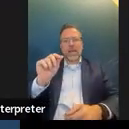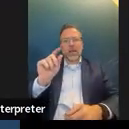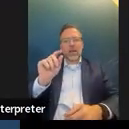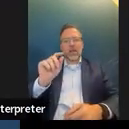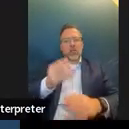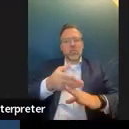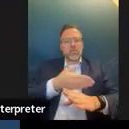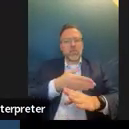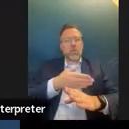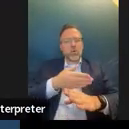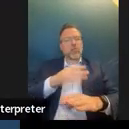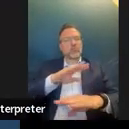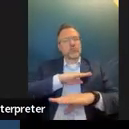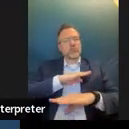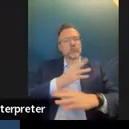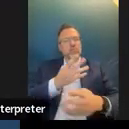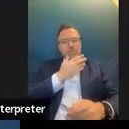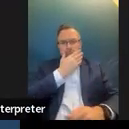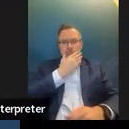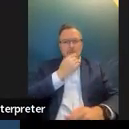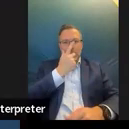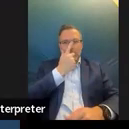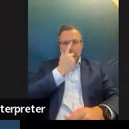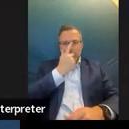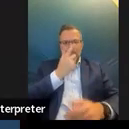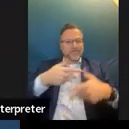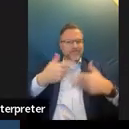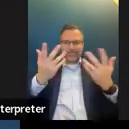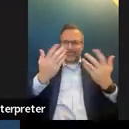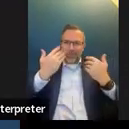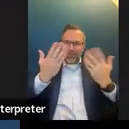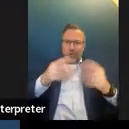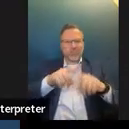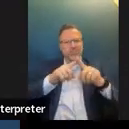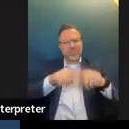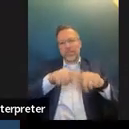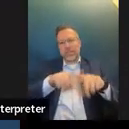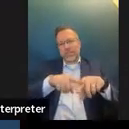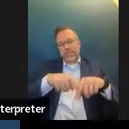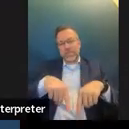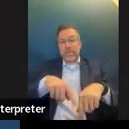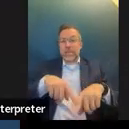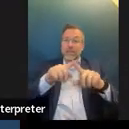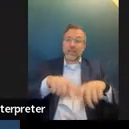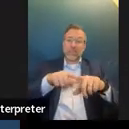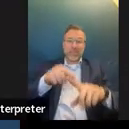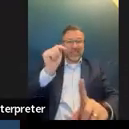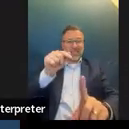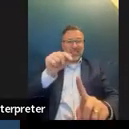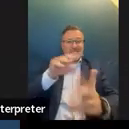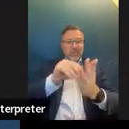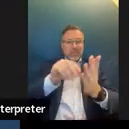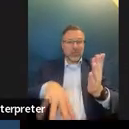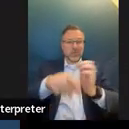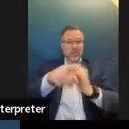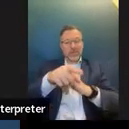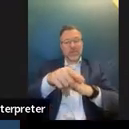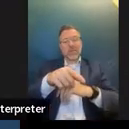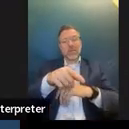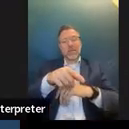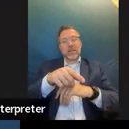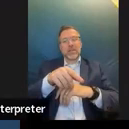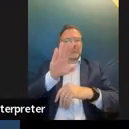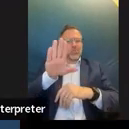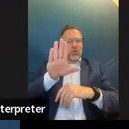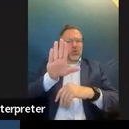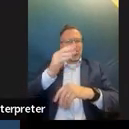Can't really answer that question. It depends on a lot of things. It depends on the student, right? Your knowledge of the student, how